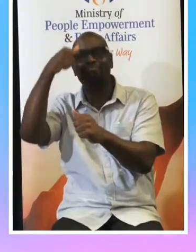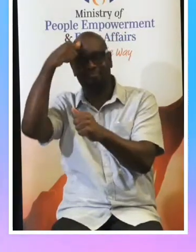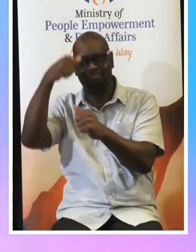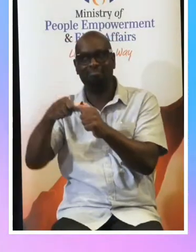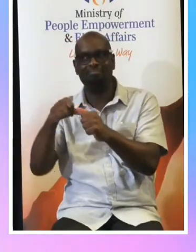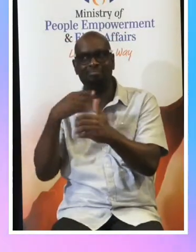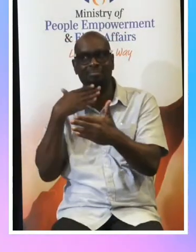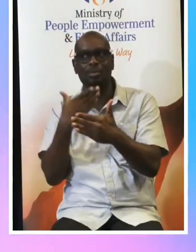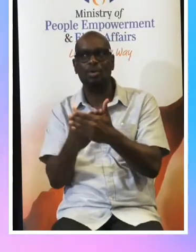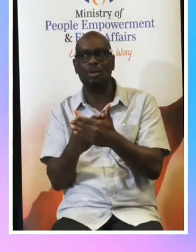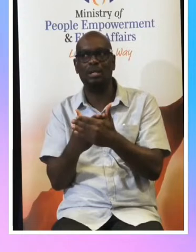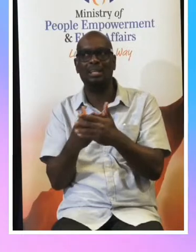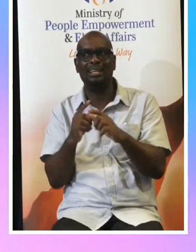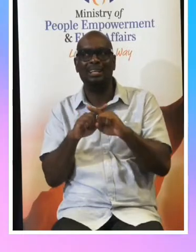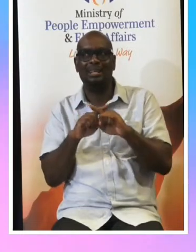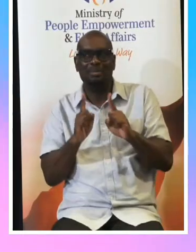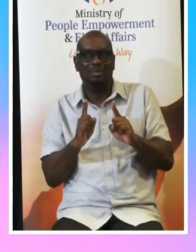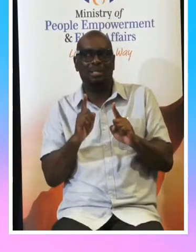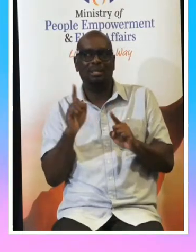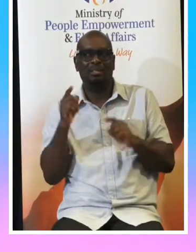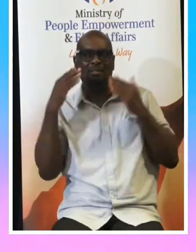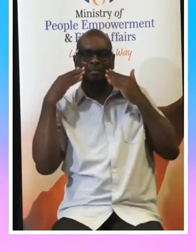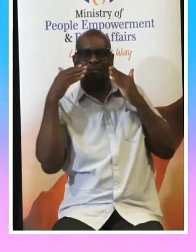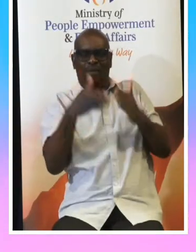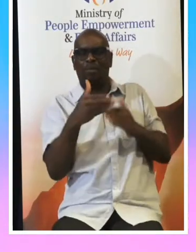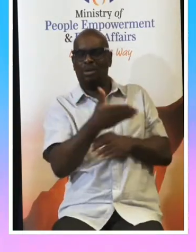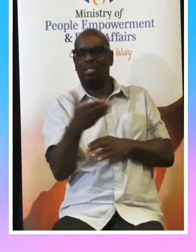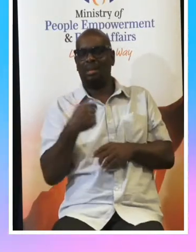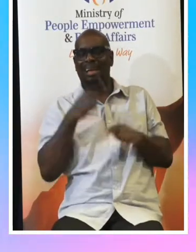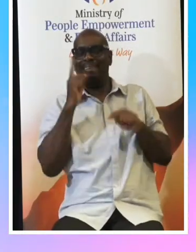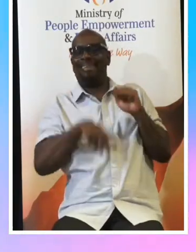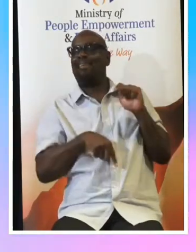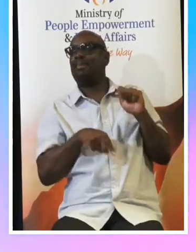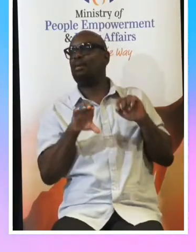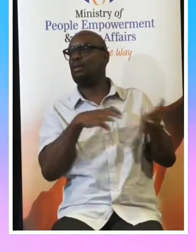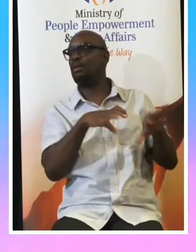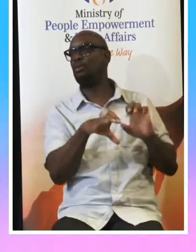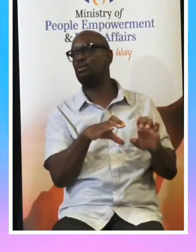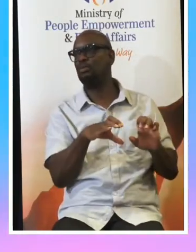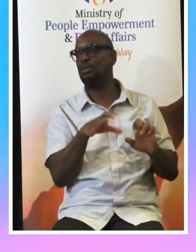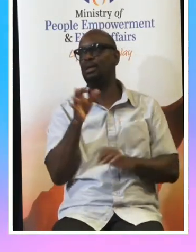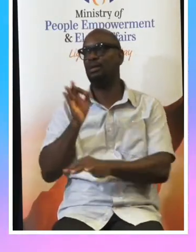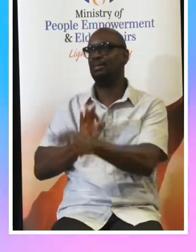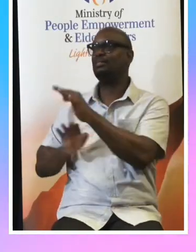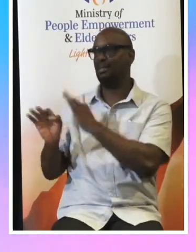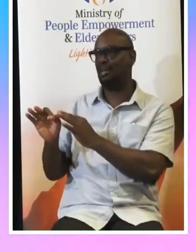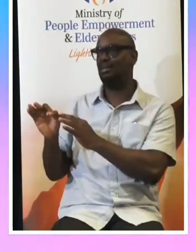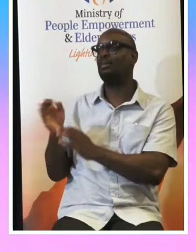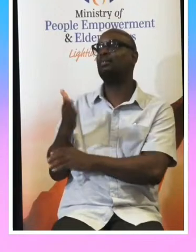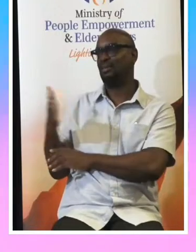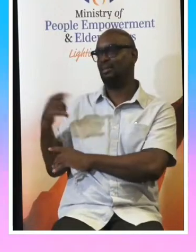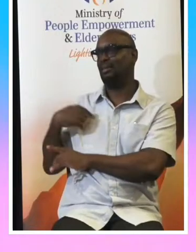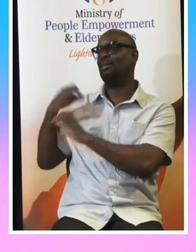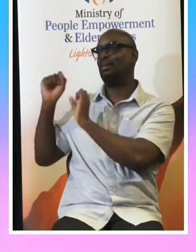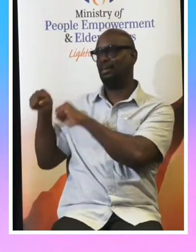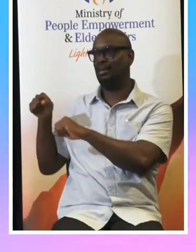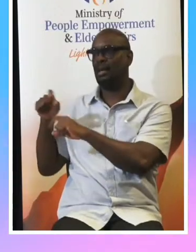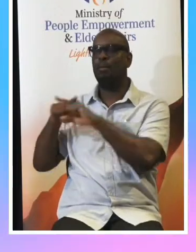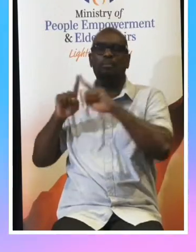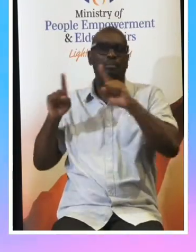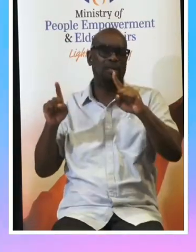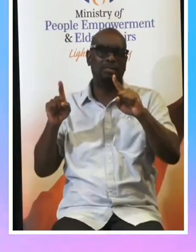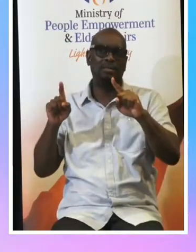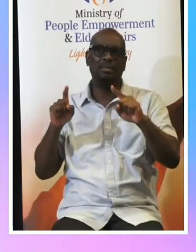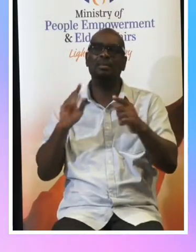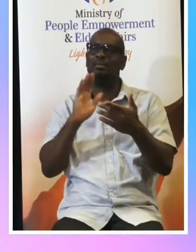was placed on the things I could not do. Let me say that I had teachers, even in the midst of all of that, some